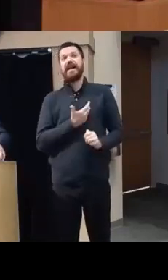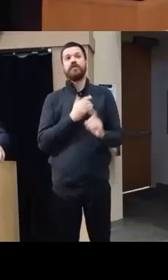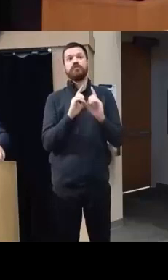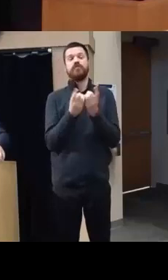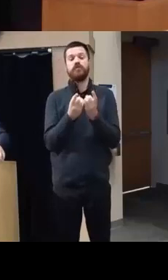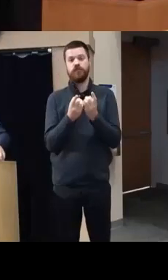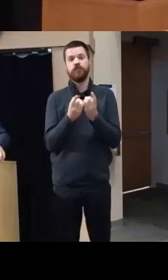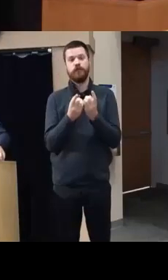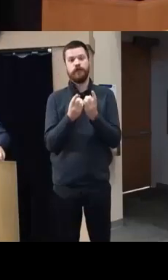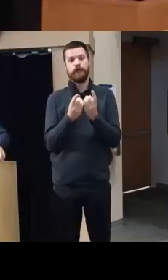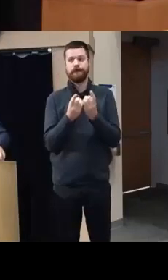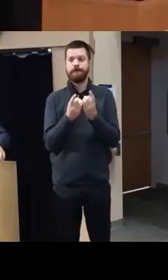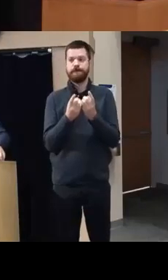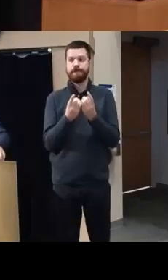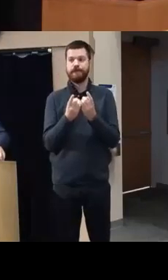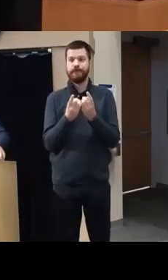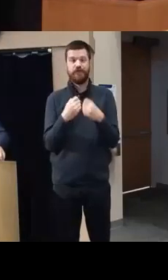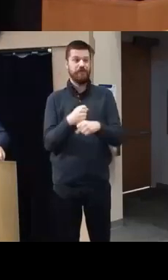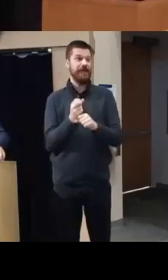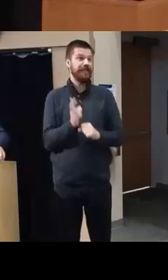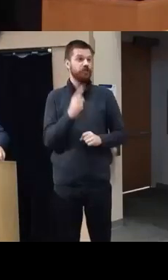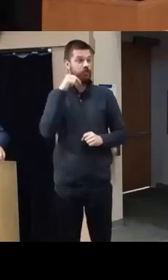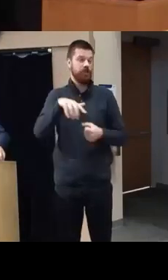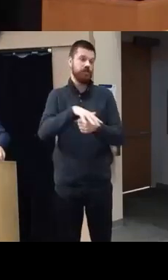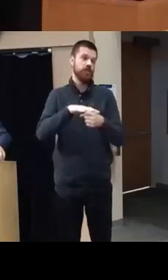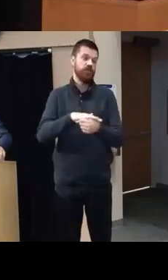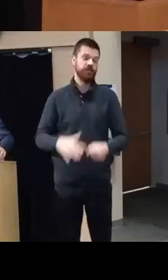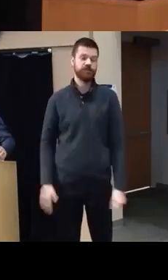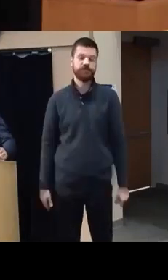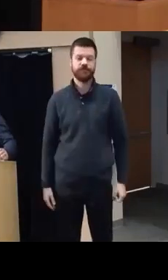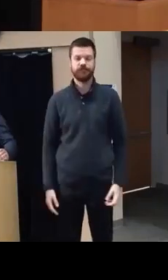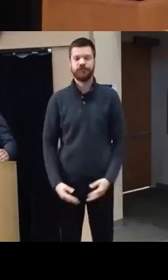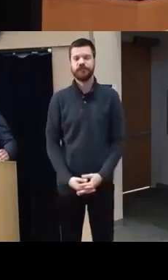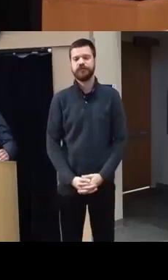department is a part of making that history for this region.